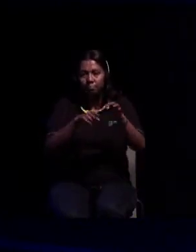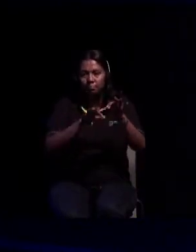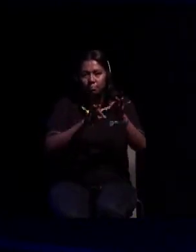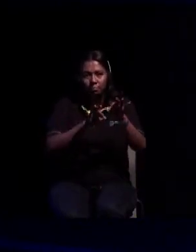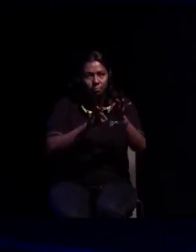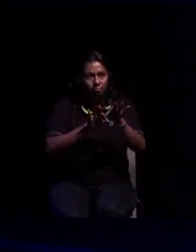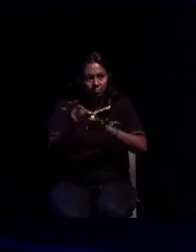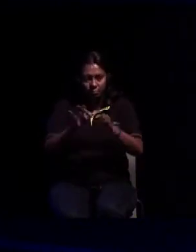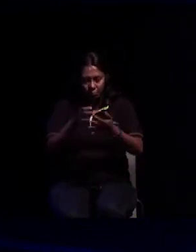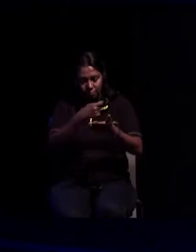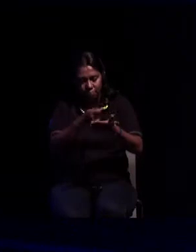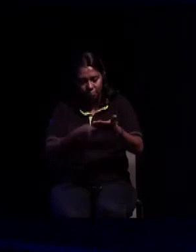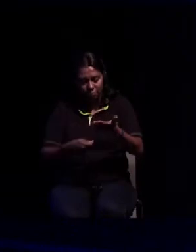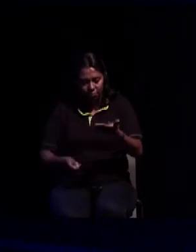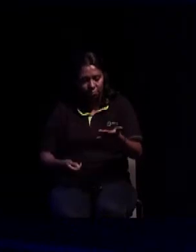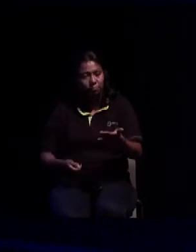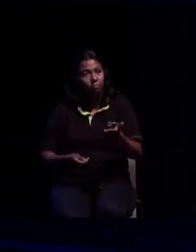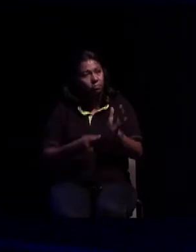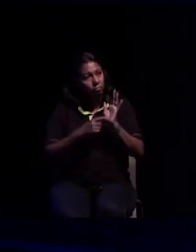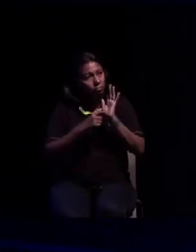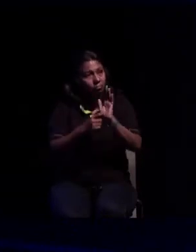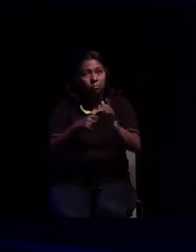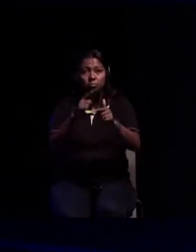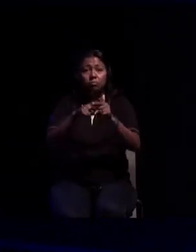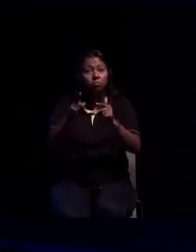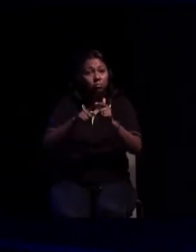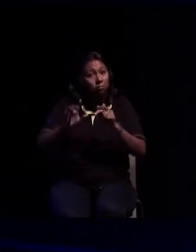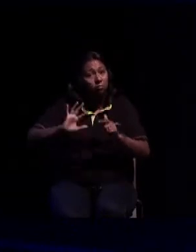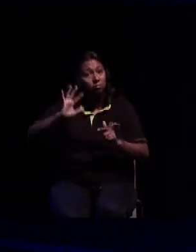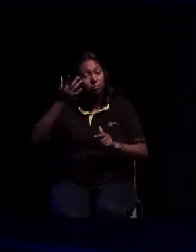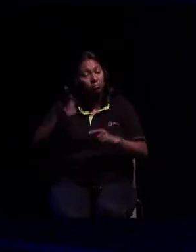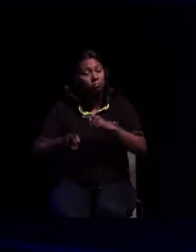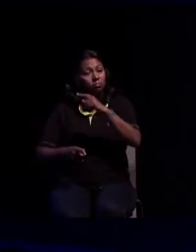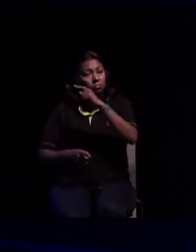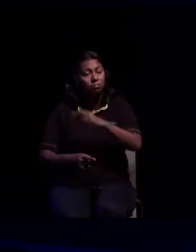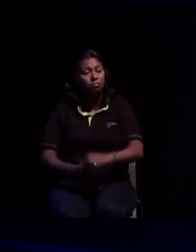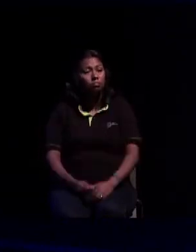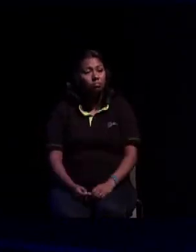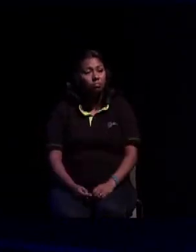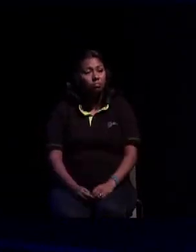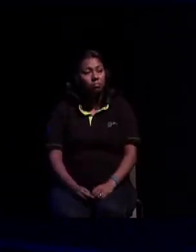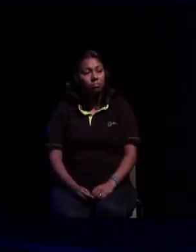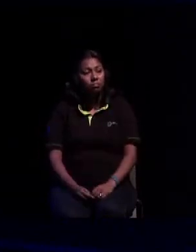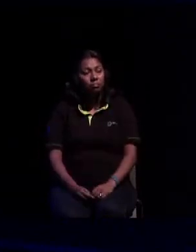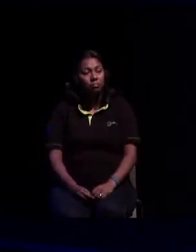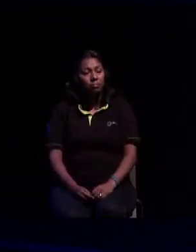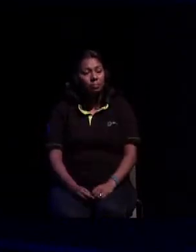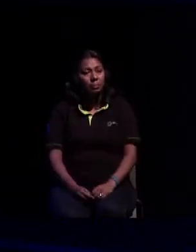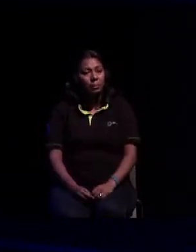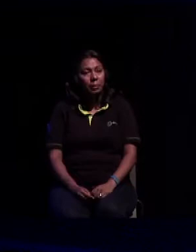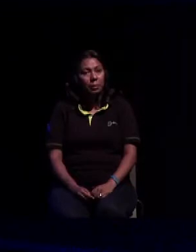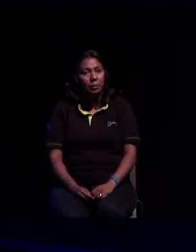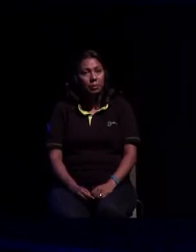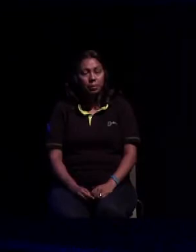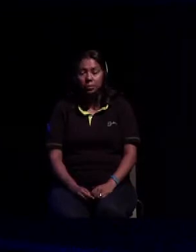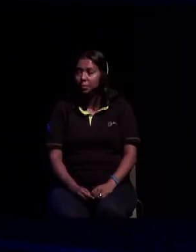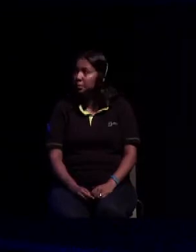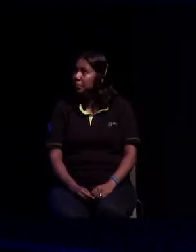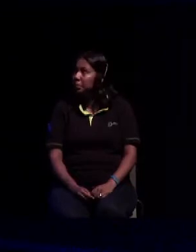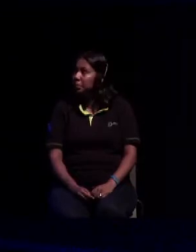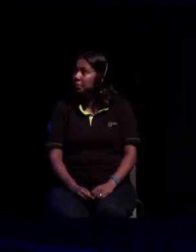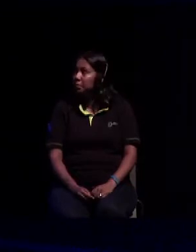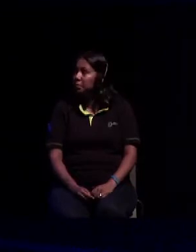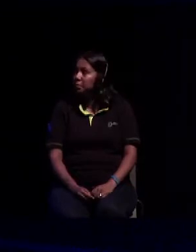was undermined to create this lodge in pristine environment, and it's a six-star eco-lodge. The most recent conflict, which is what